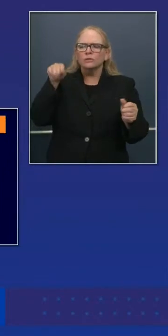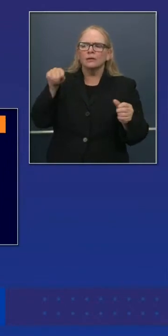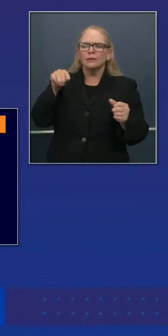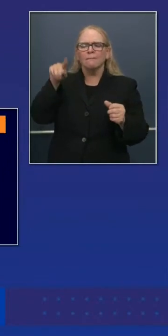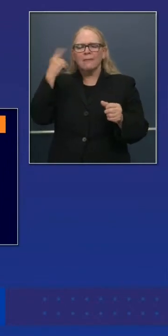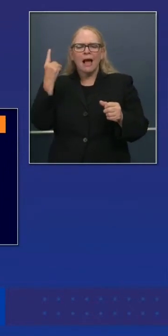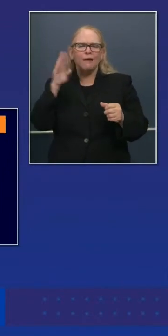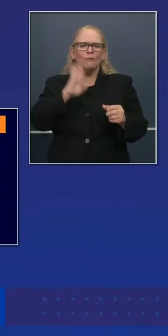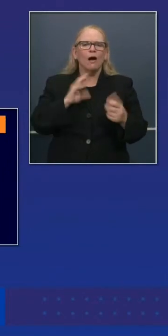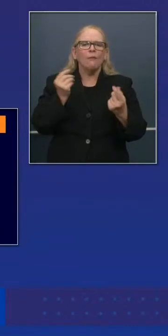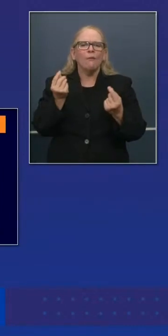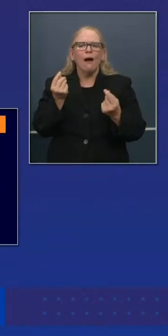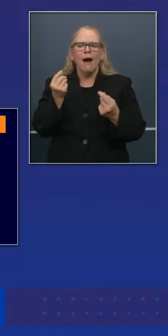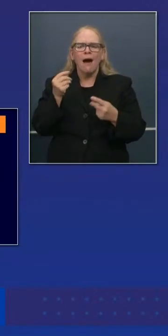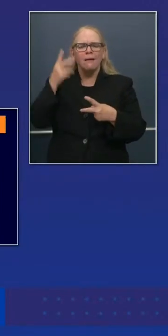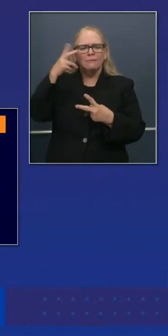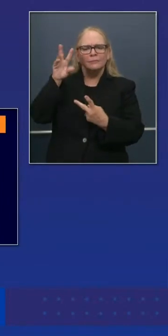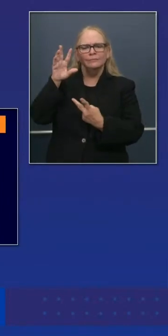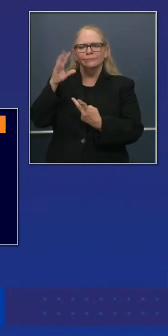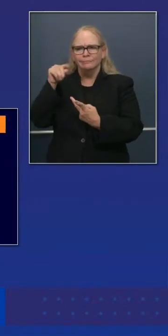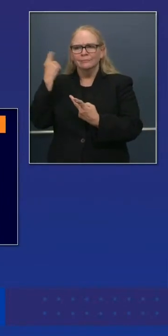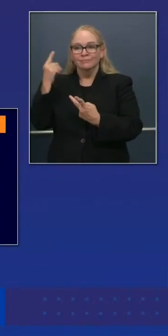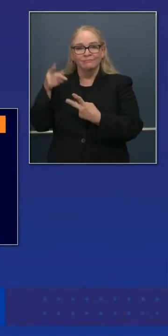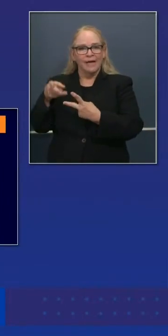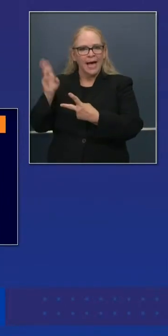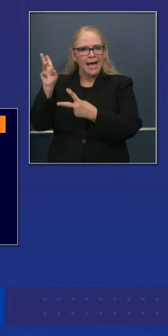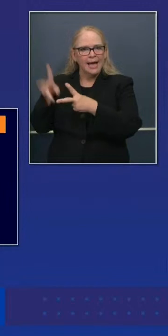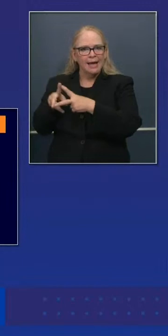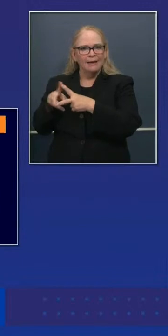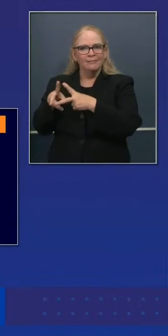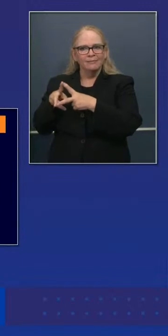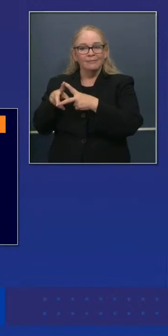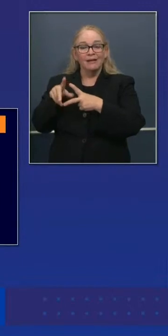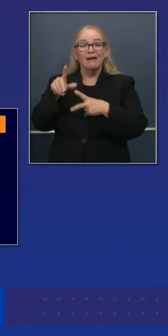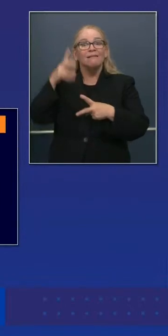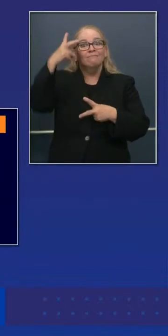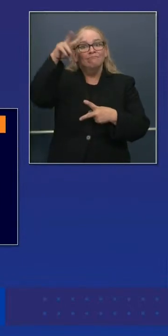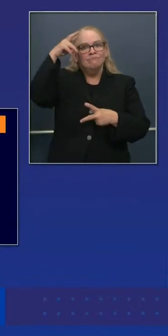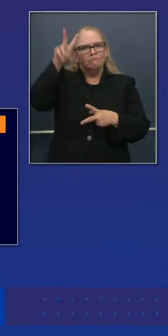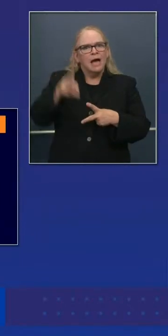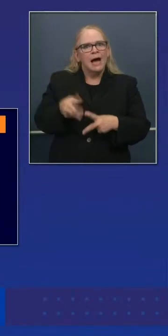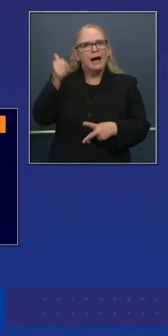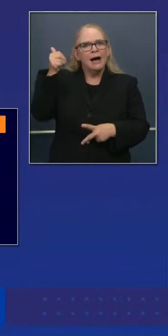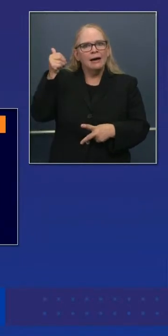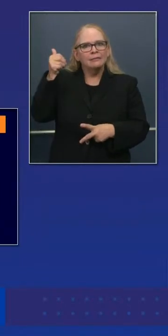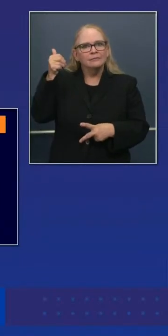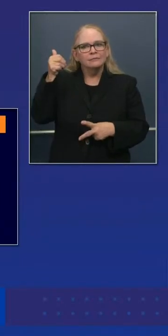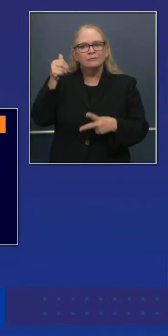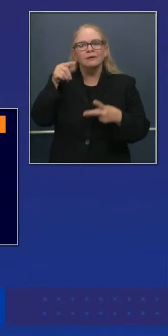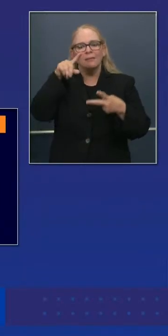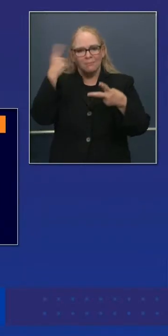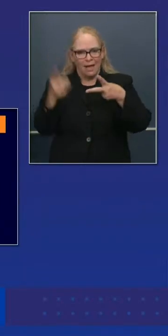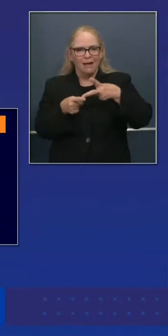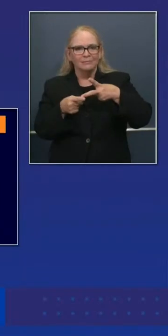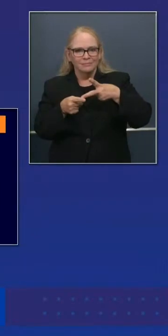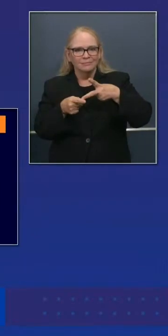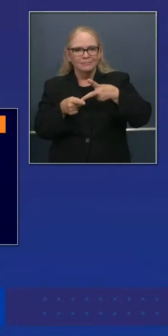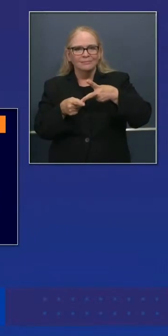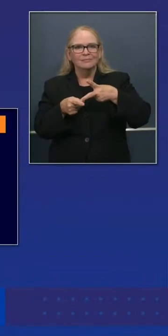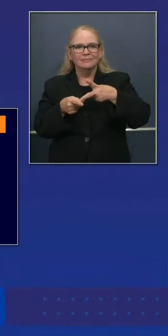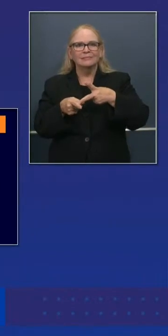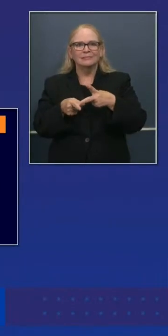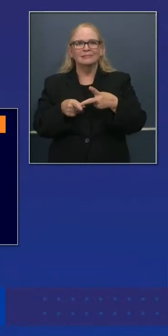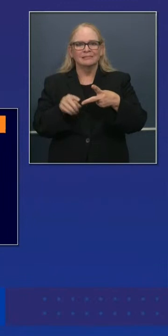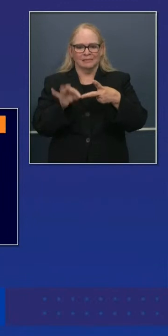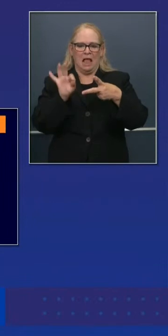Black community, 62% of the Latino community, close to 10% in the Black community. So it underscores